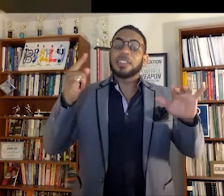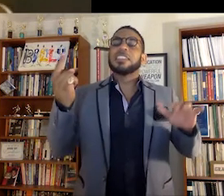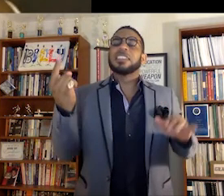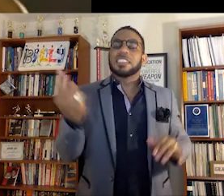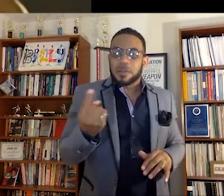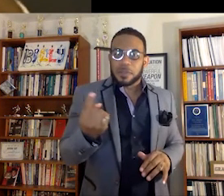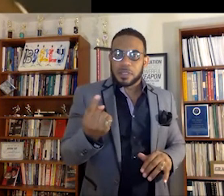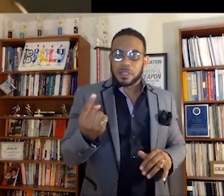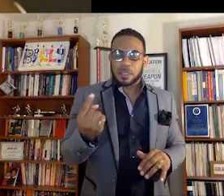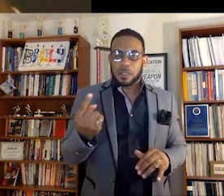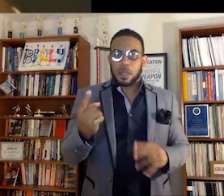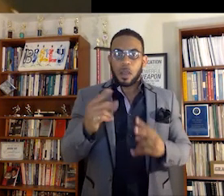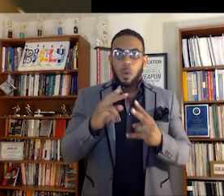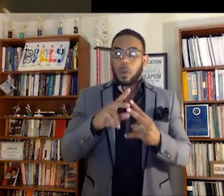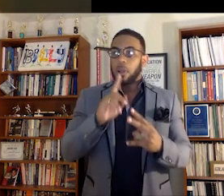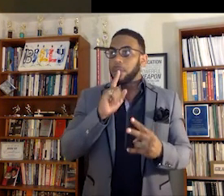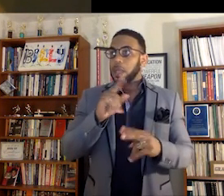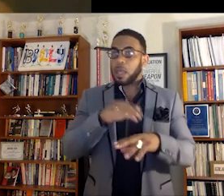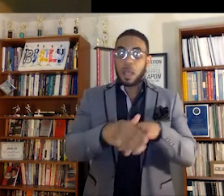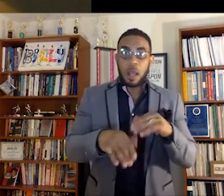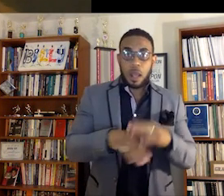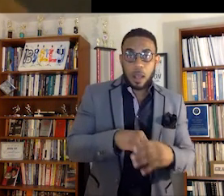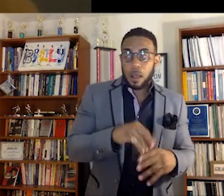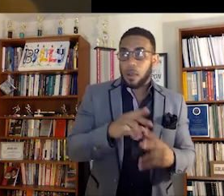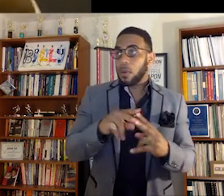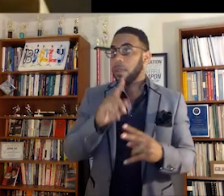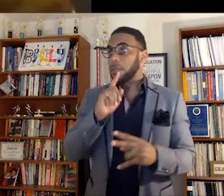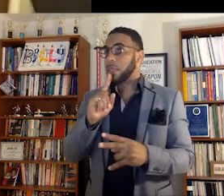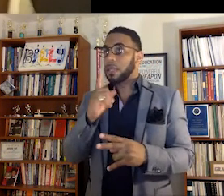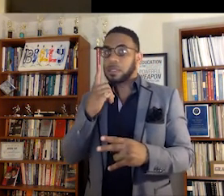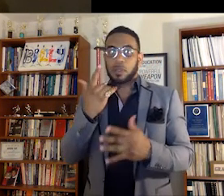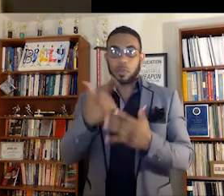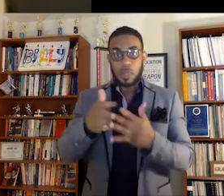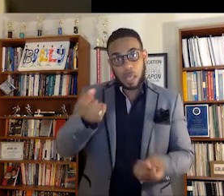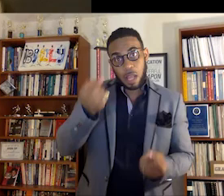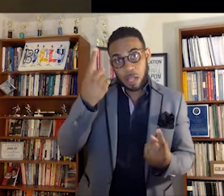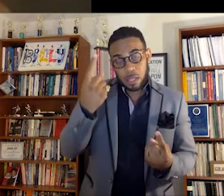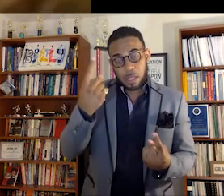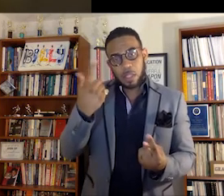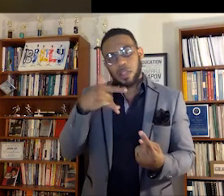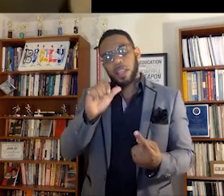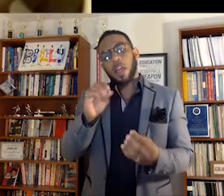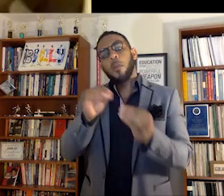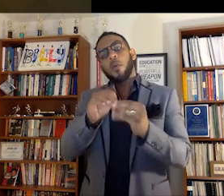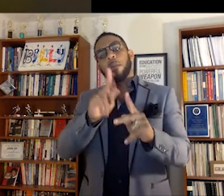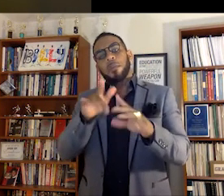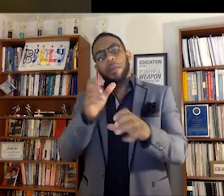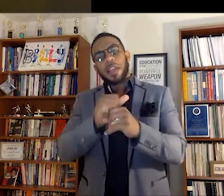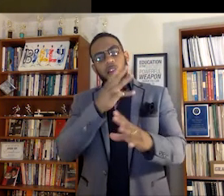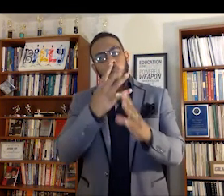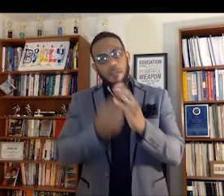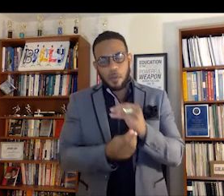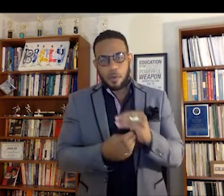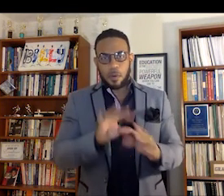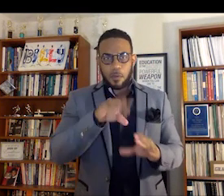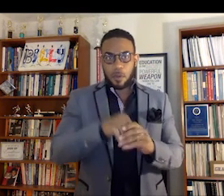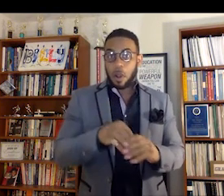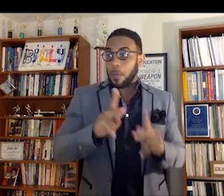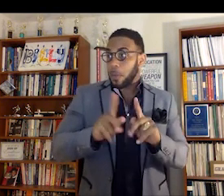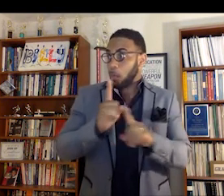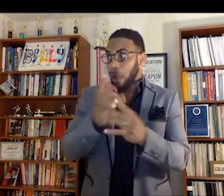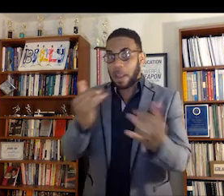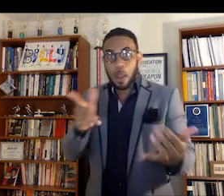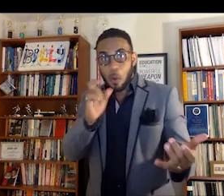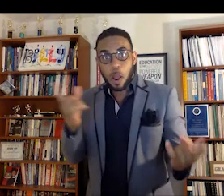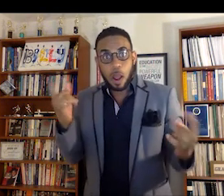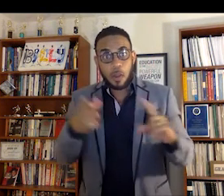something, whether it be comfort, whether it be just what they understand, so that more people can get involved. There are people right now